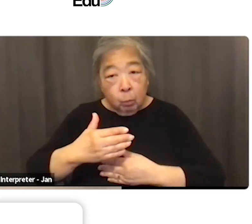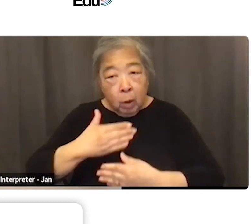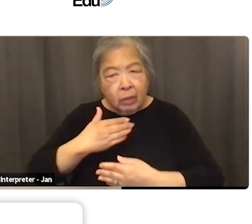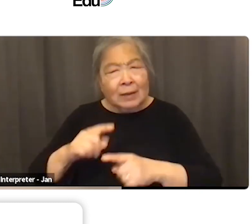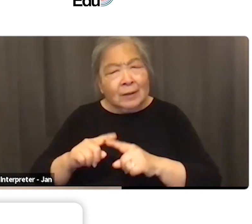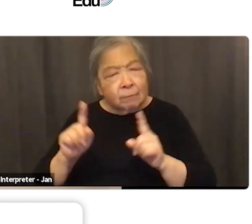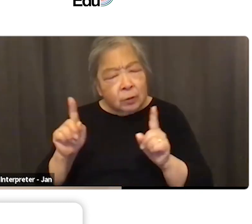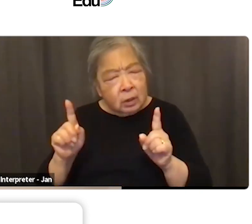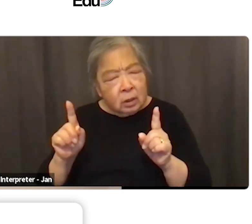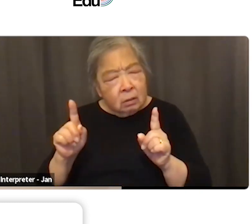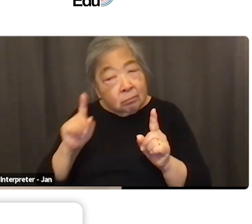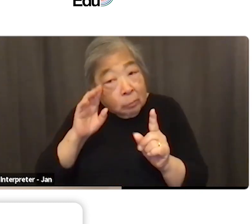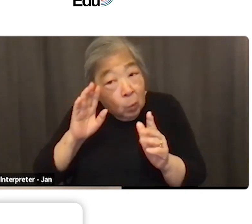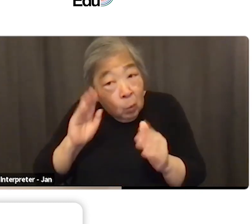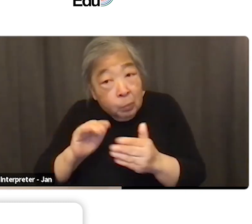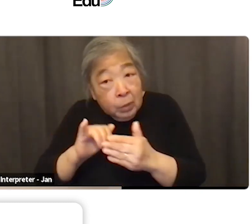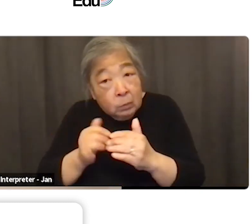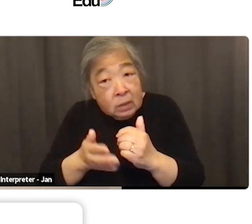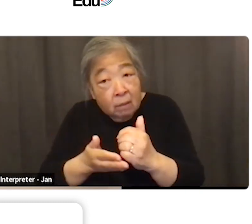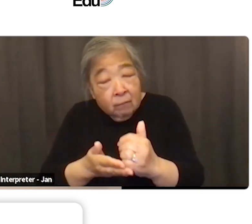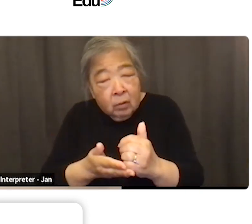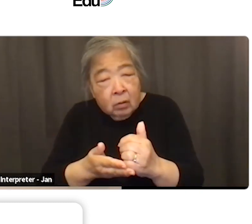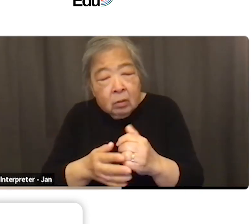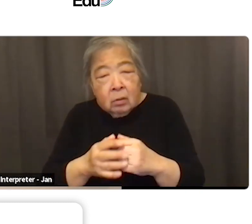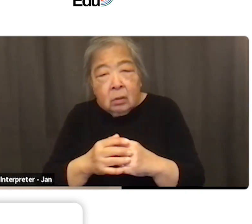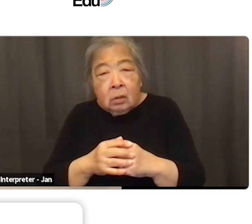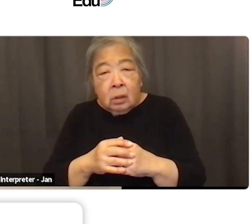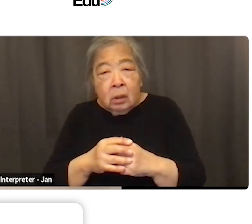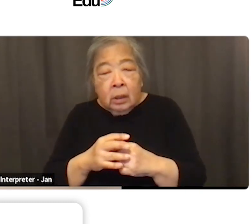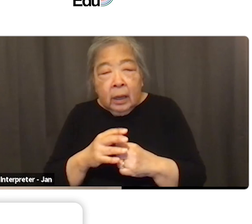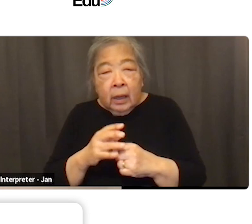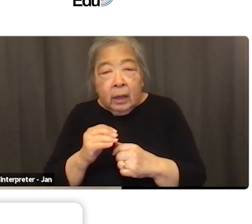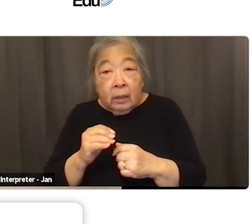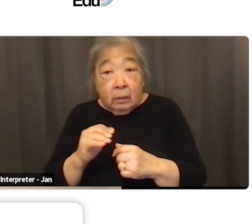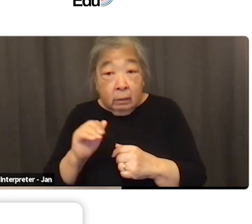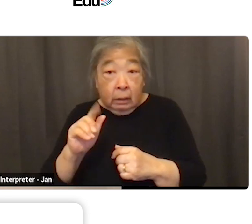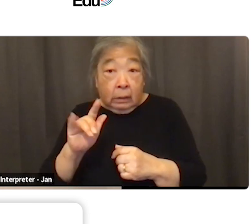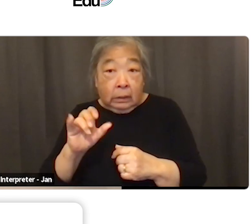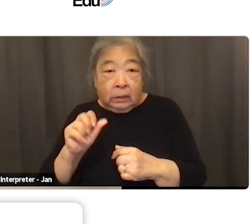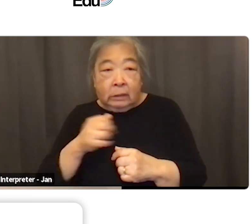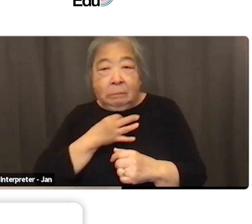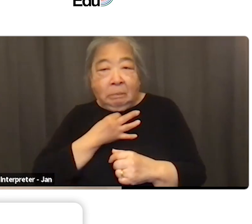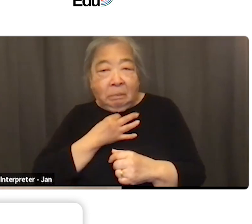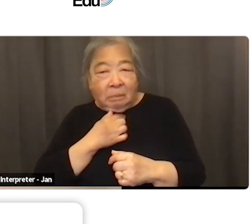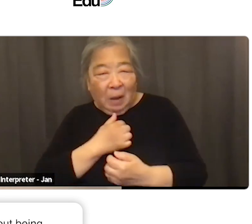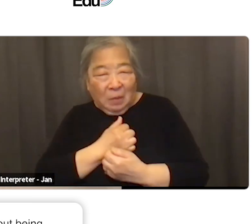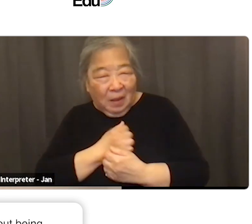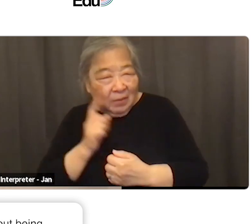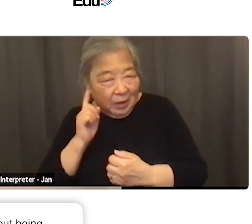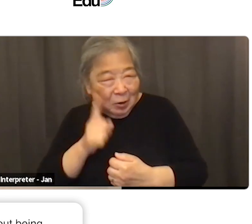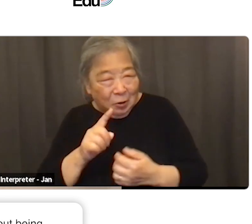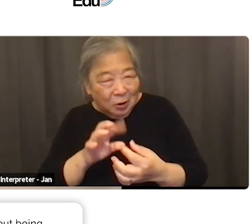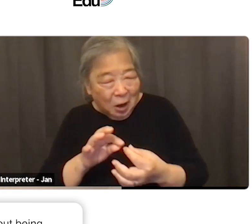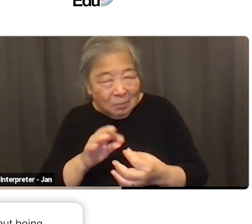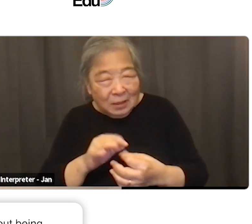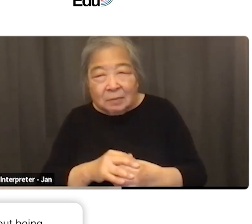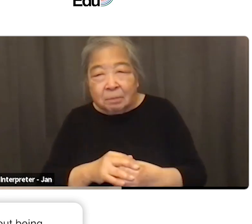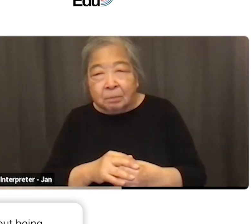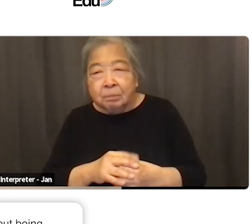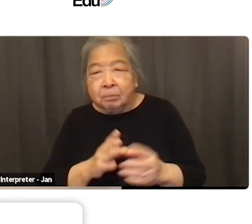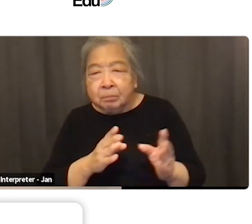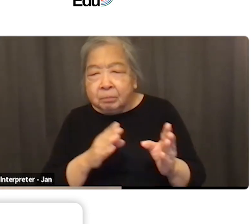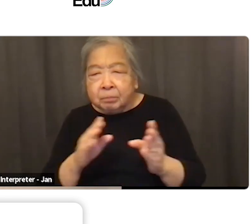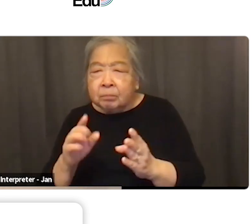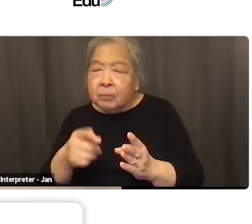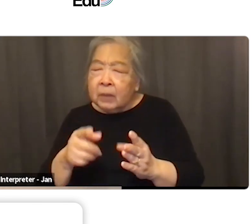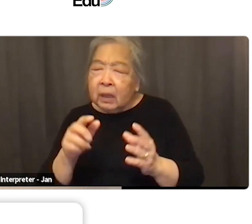So I hope that was helpful. And yeah, Alyssa, I would love to hear your feedback on that. Carol wrote, you talked about being able to